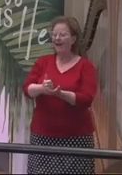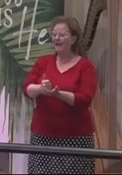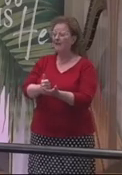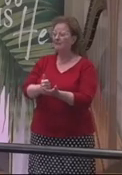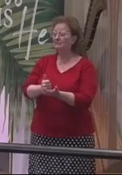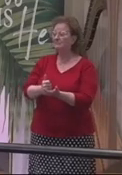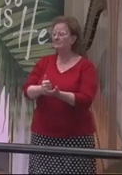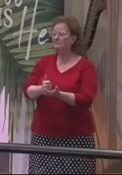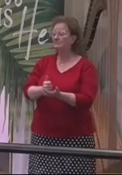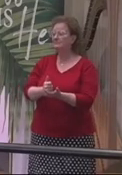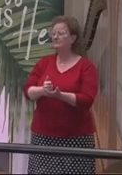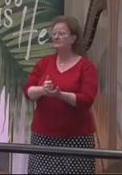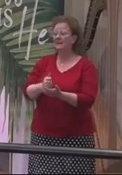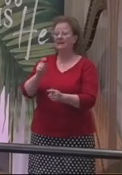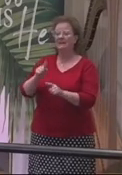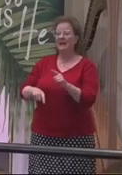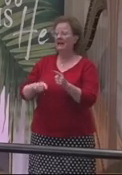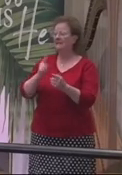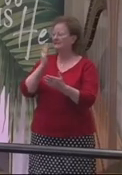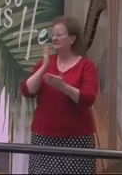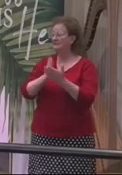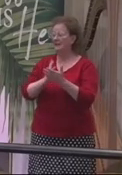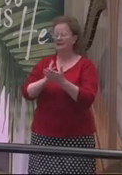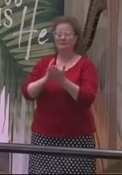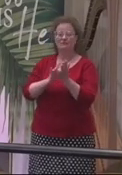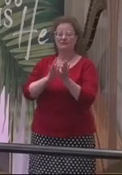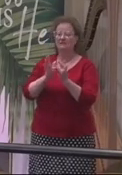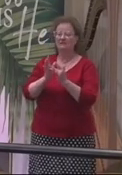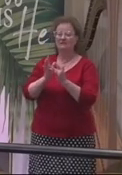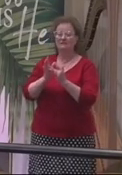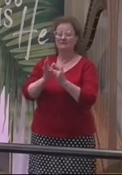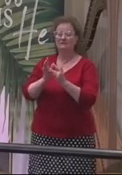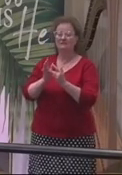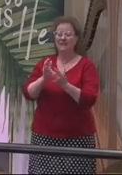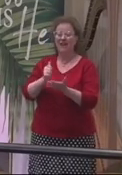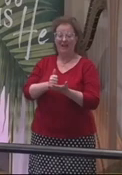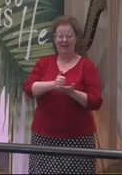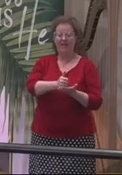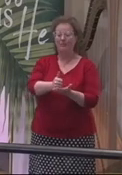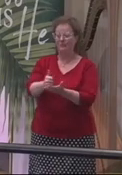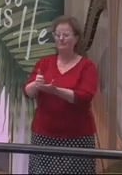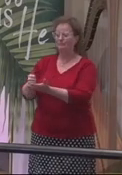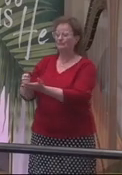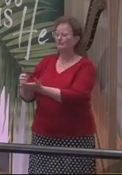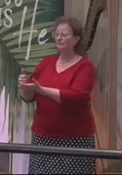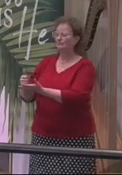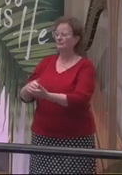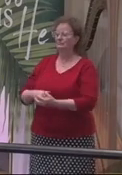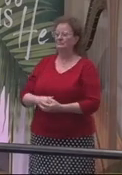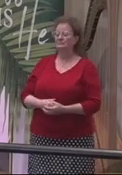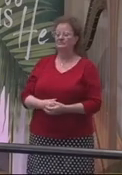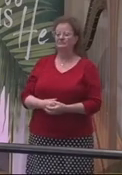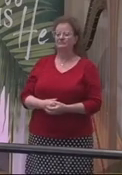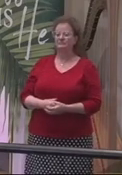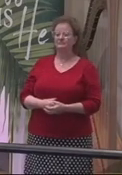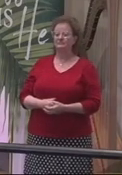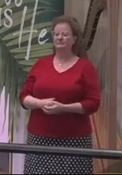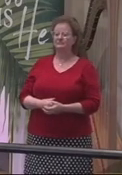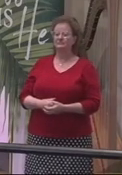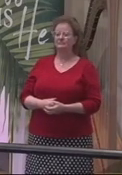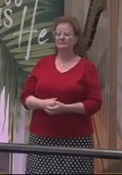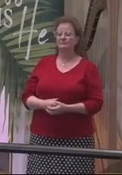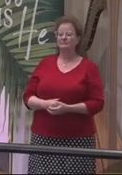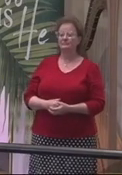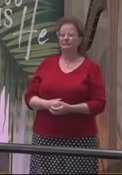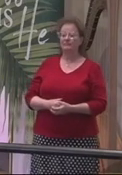can't stop Jesus from helping you. So whatever you, like the crowd, came today,